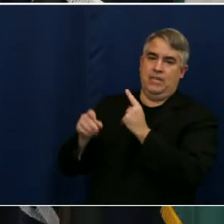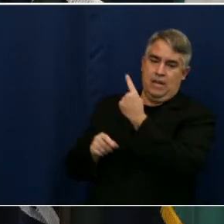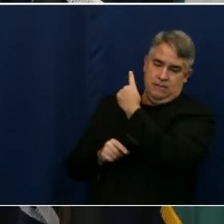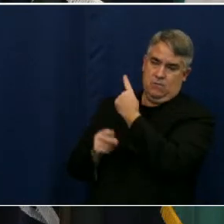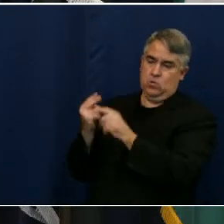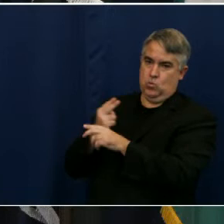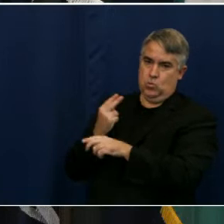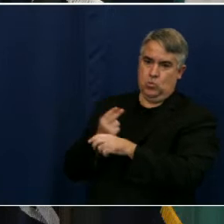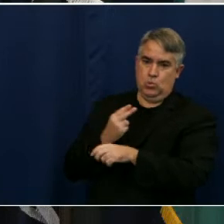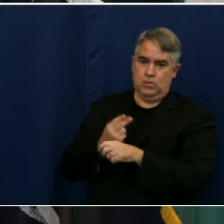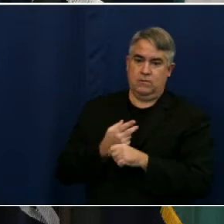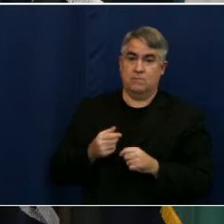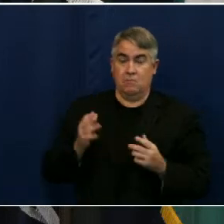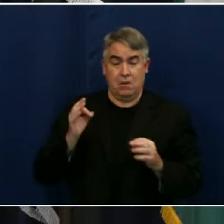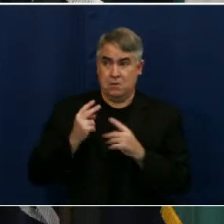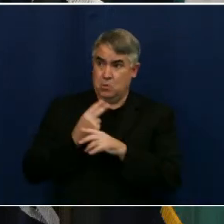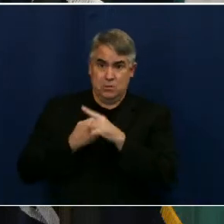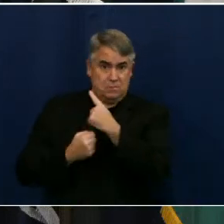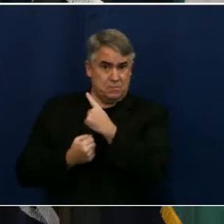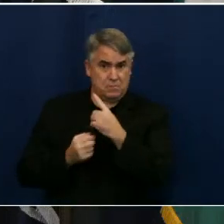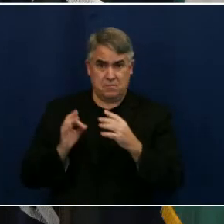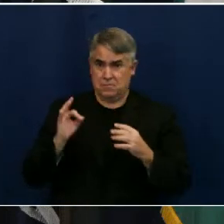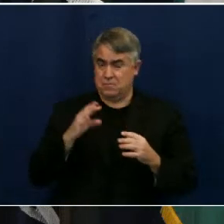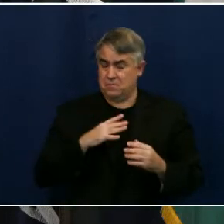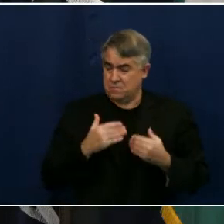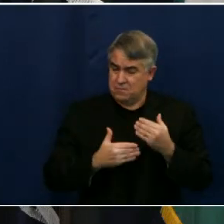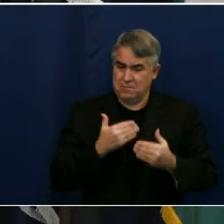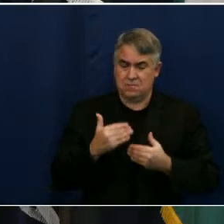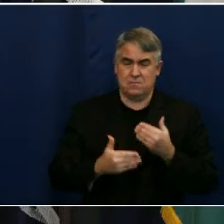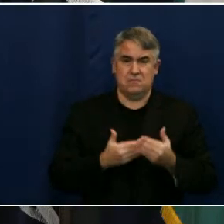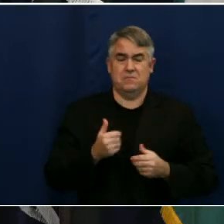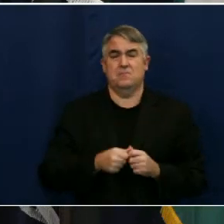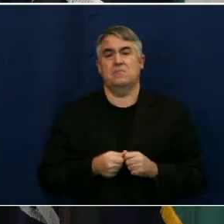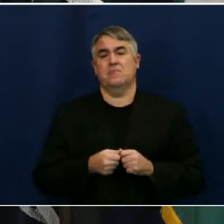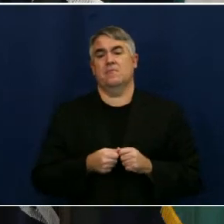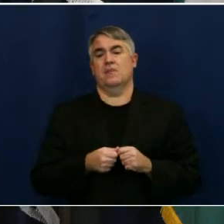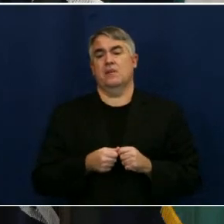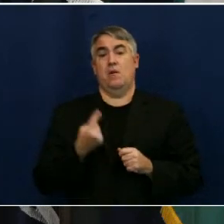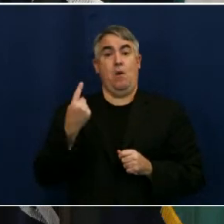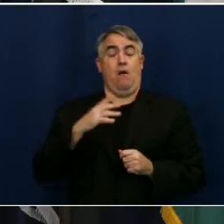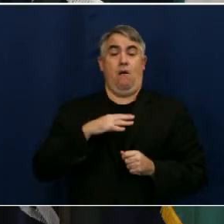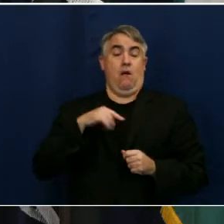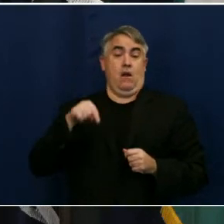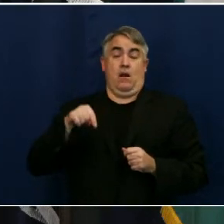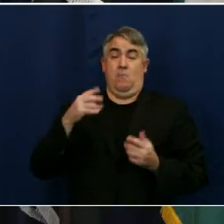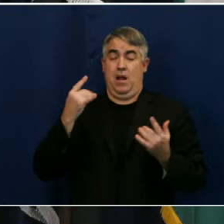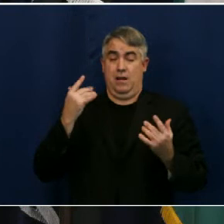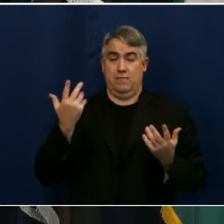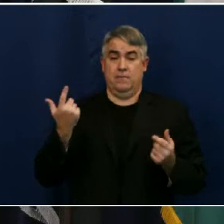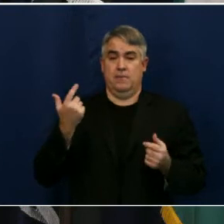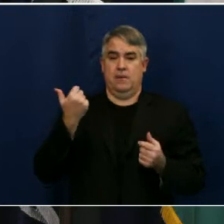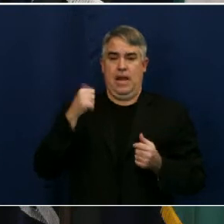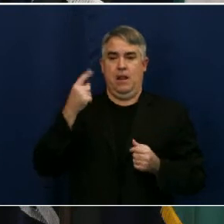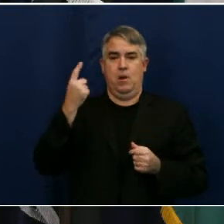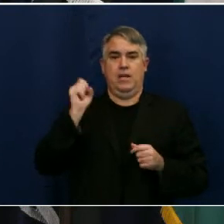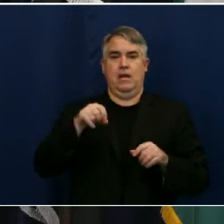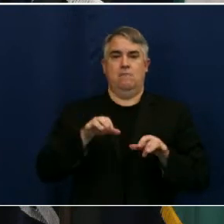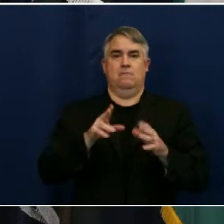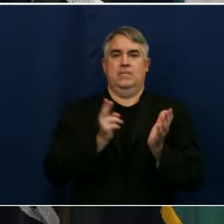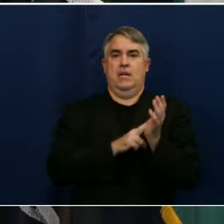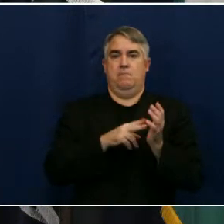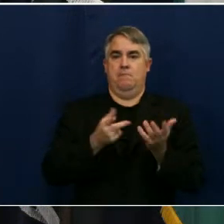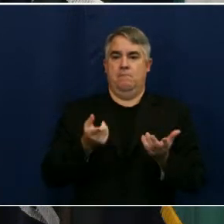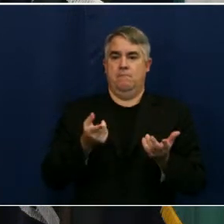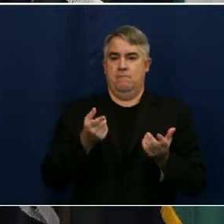utilized in some capacity now. And I think one feature that is most promising is anyone can sign up for